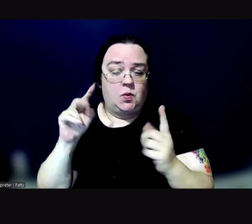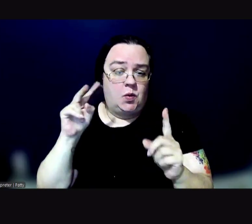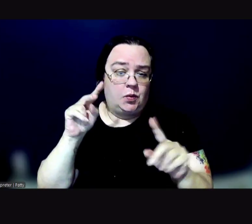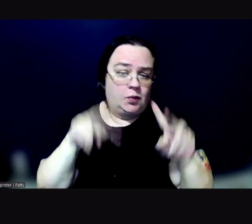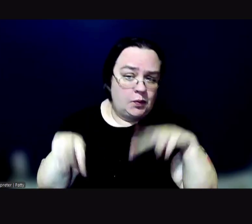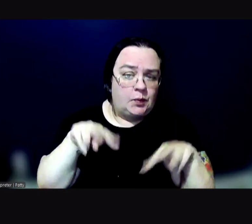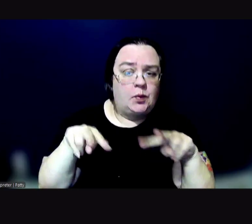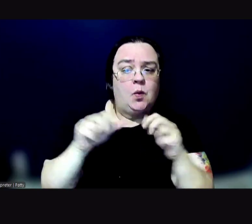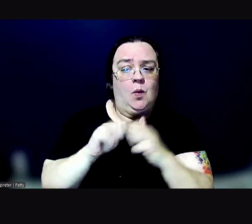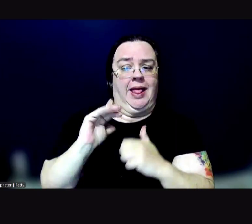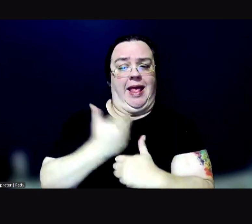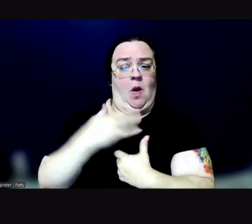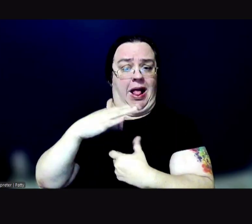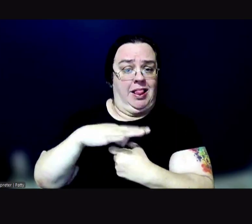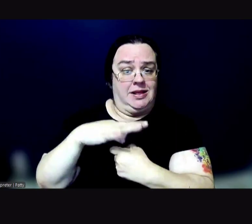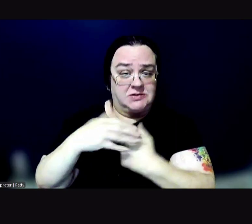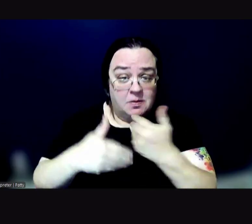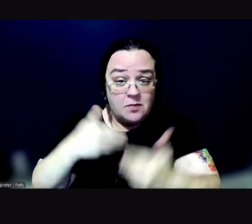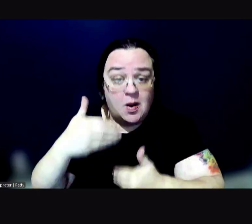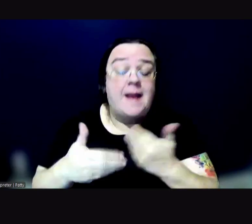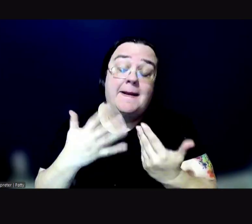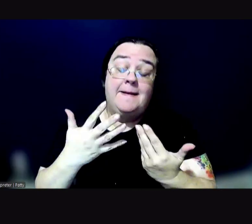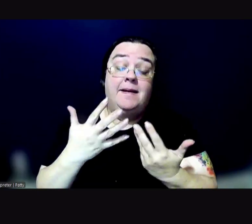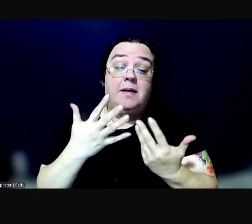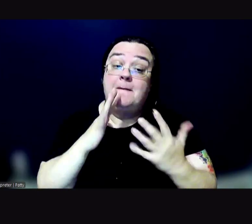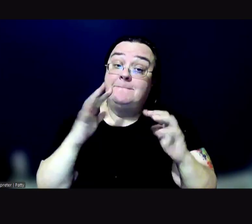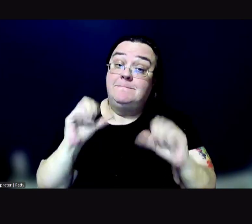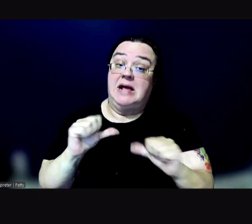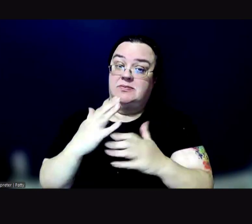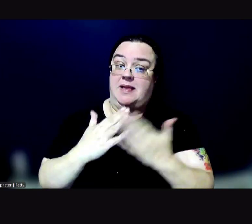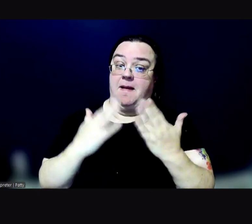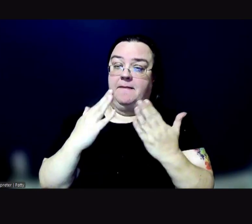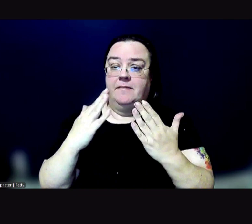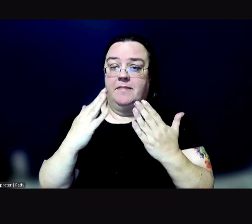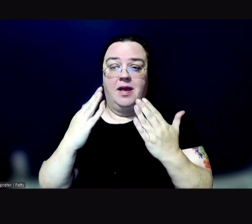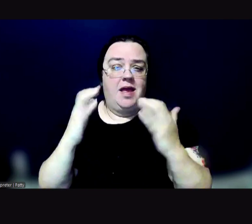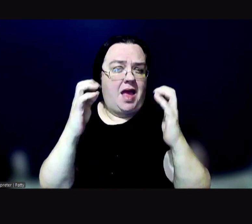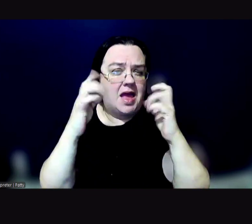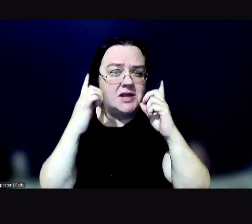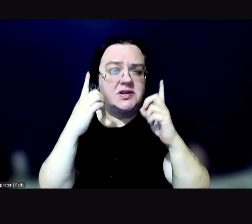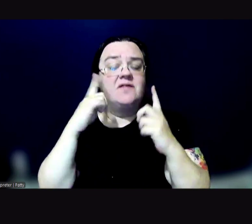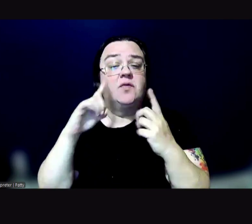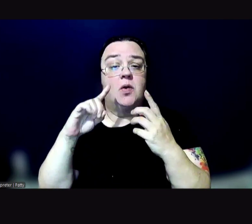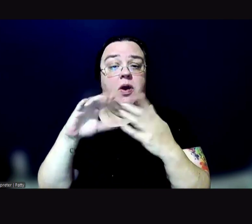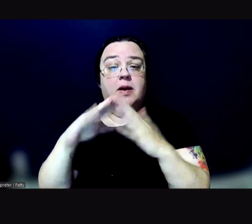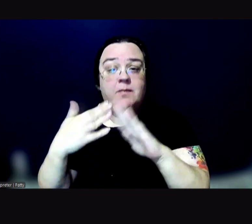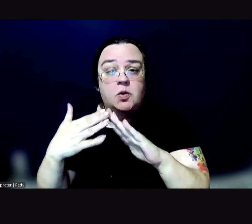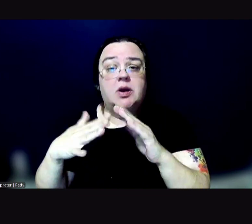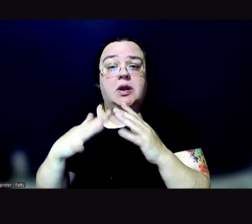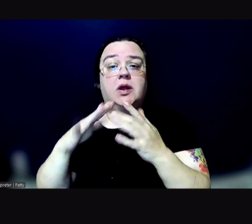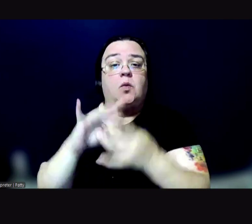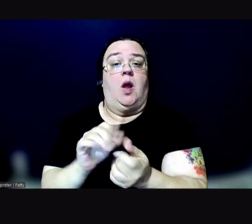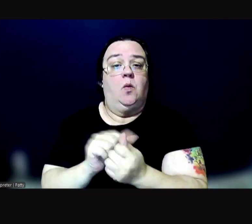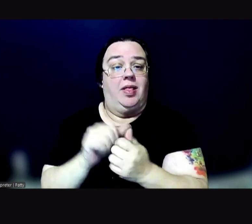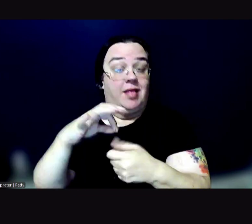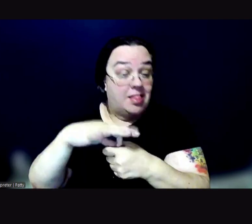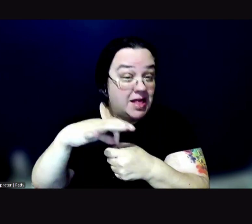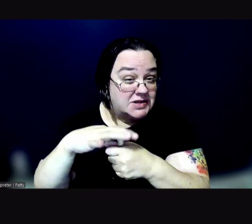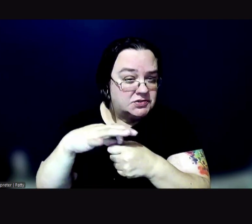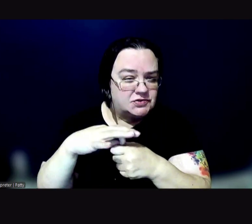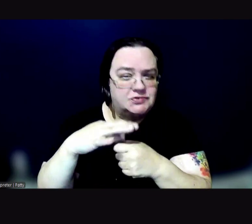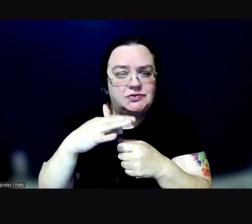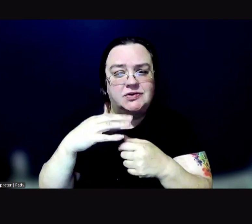election processes, and probably some education of community as well around elections in the in-between